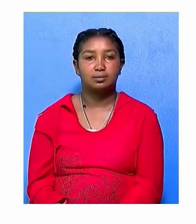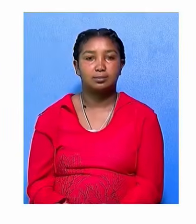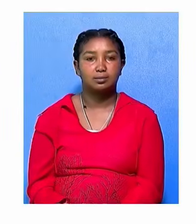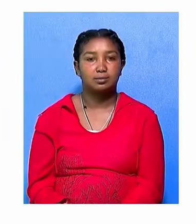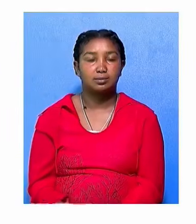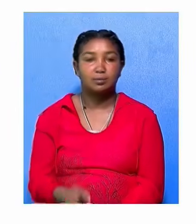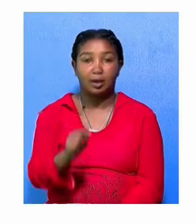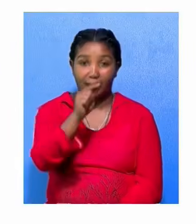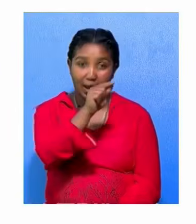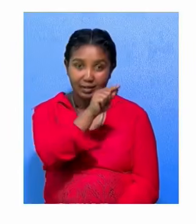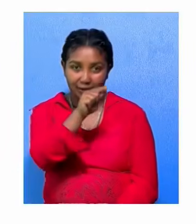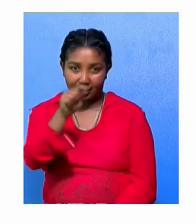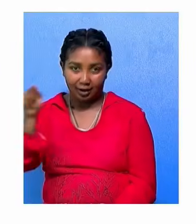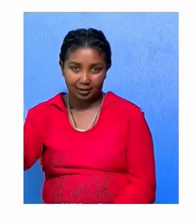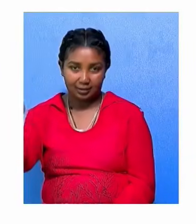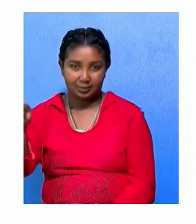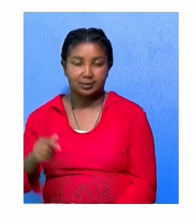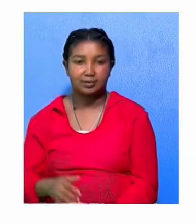Underline